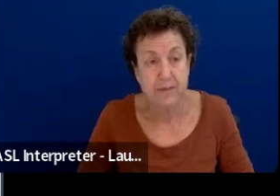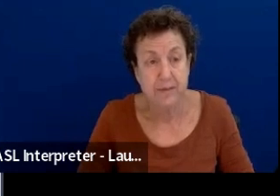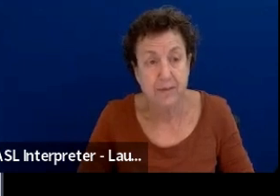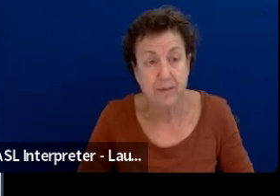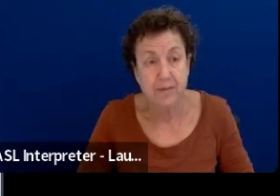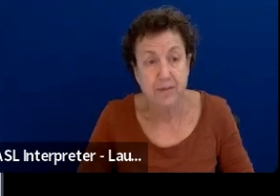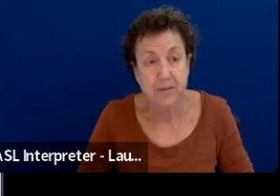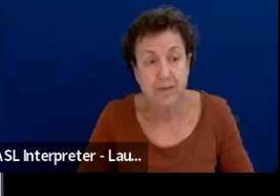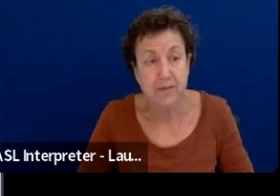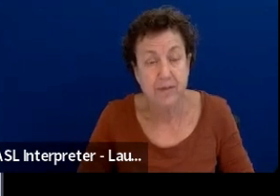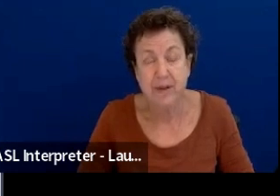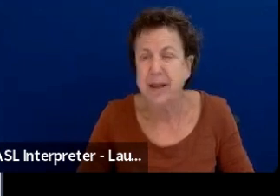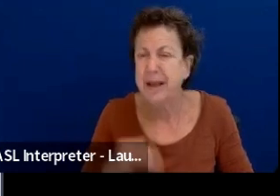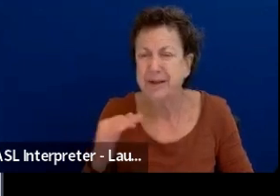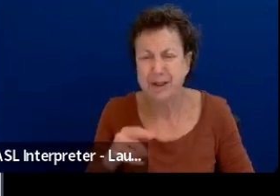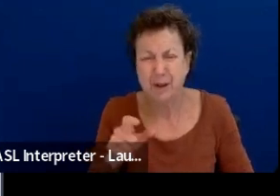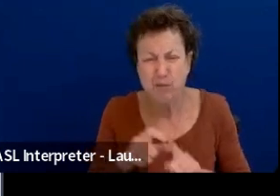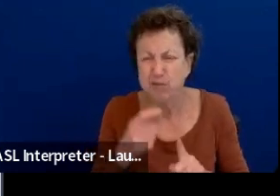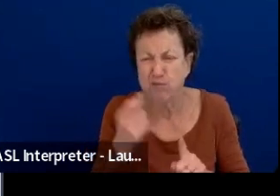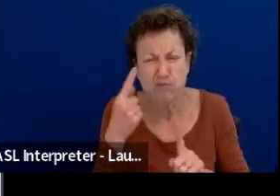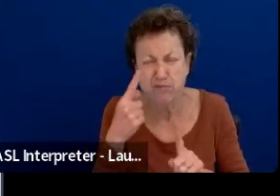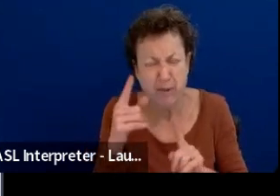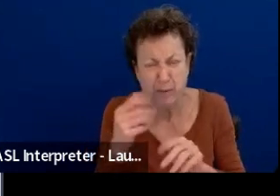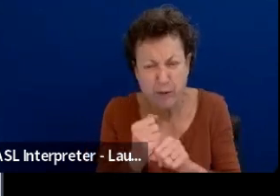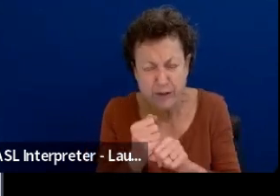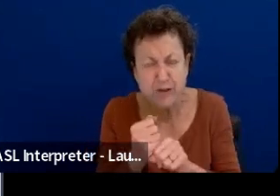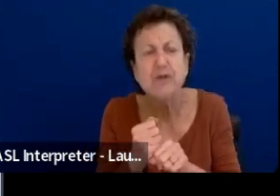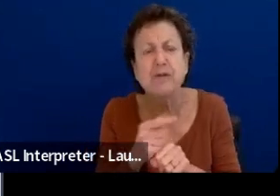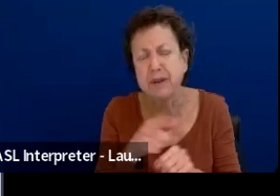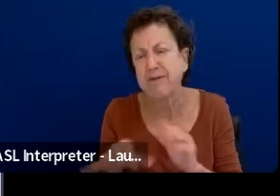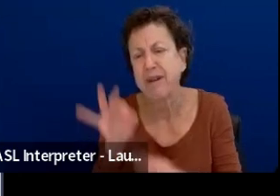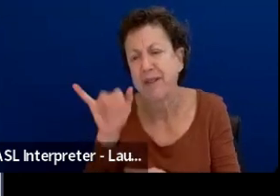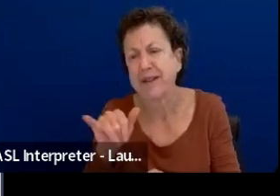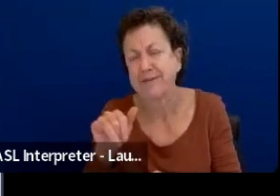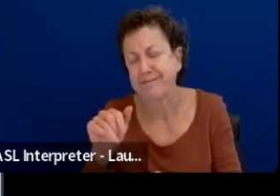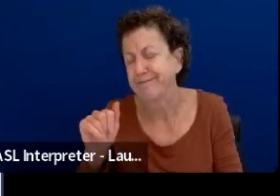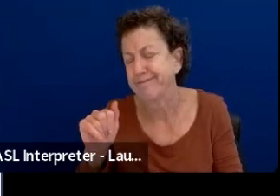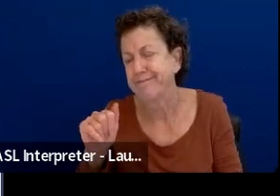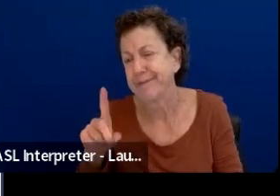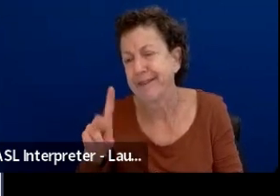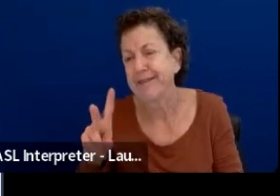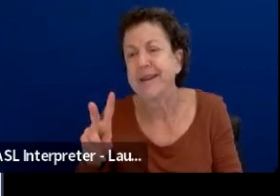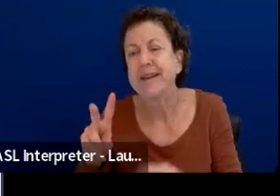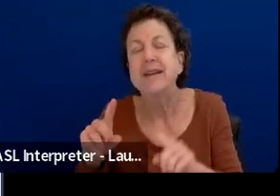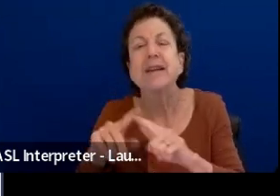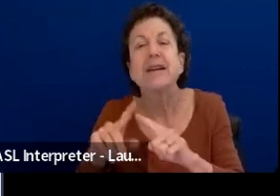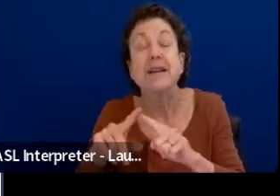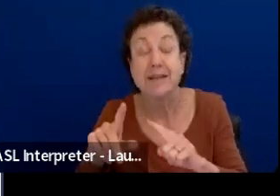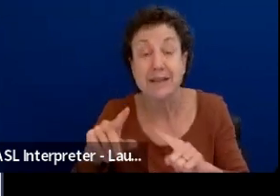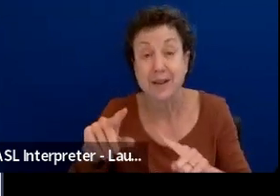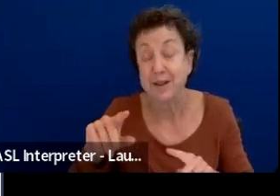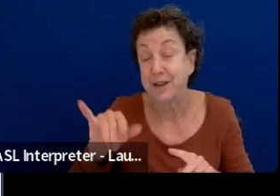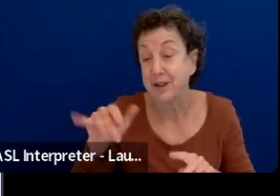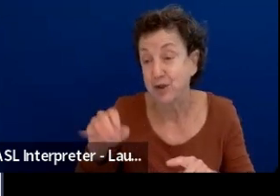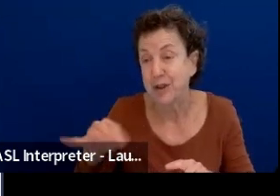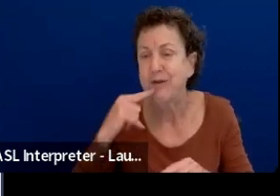bill docket that you don't quite understand the meaning of. So save it to your desktop.